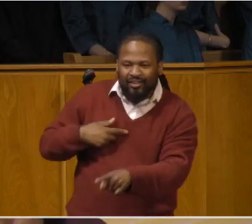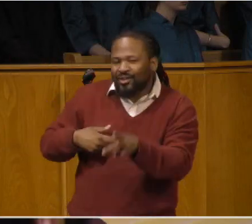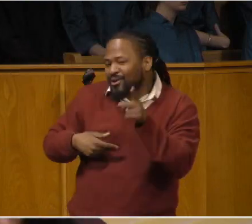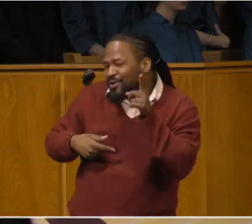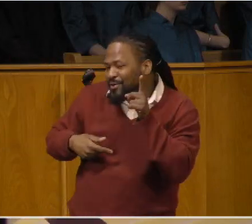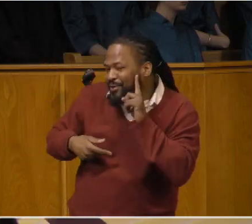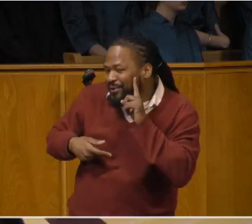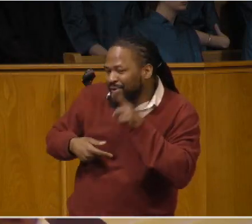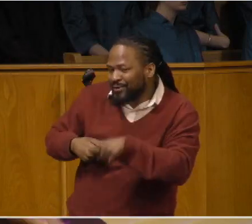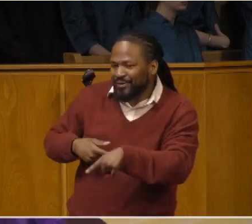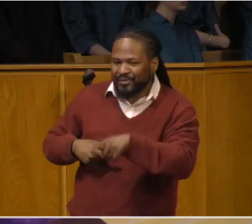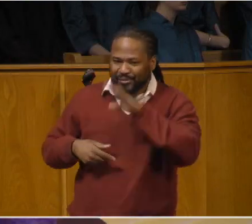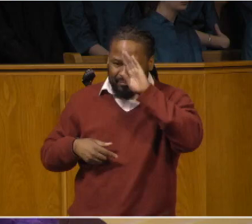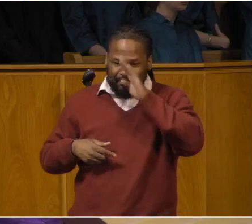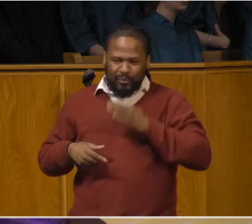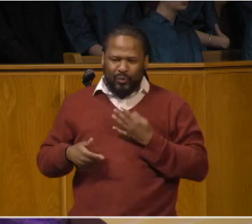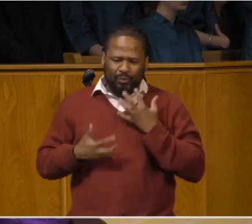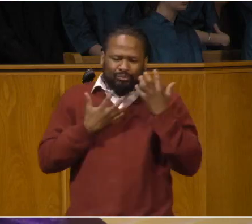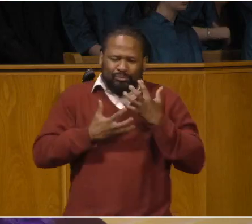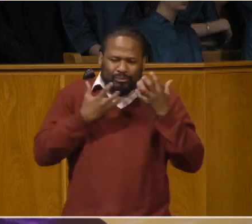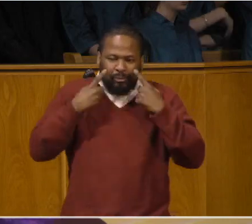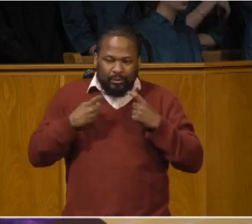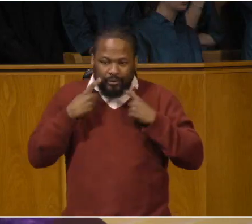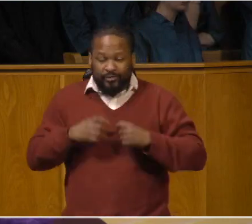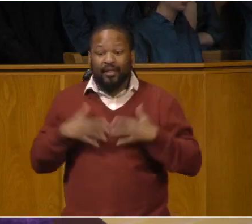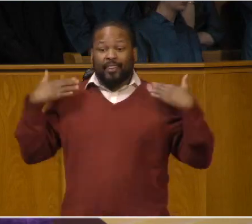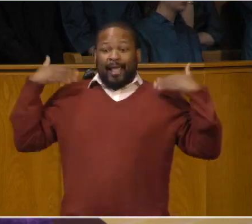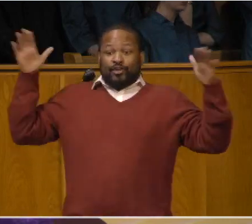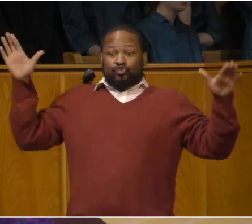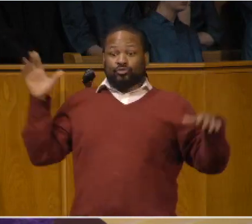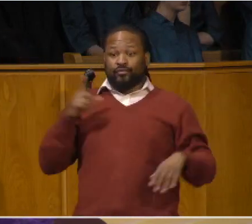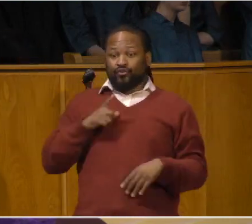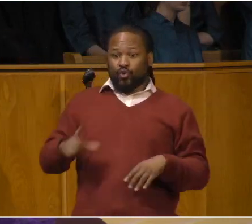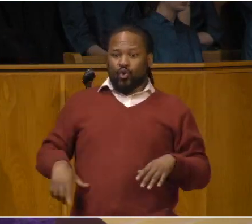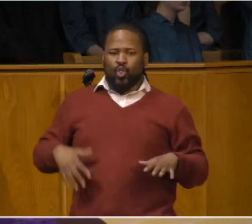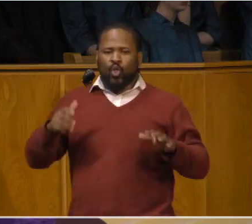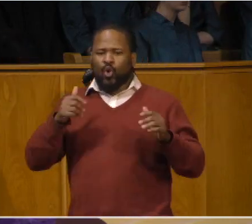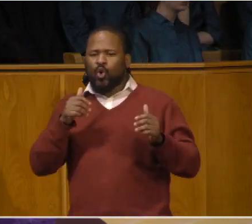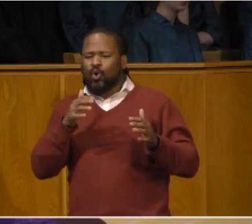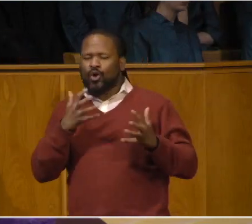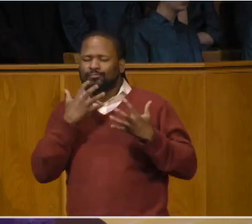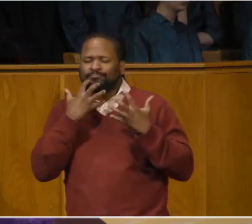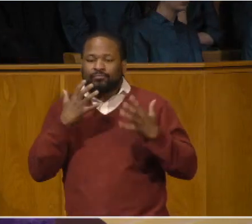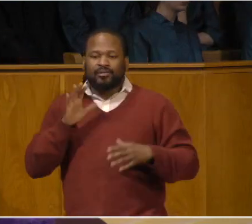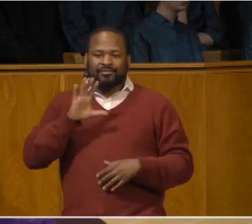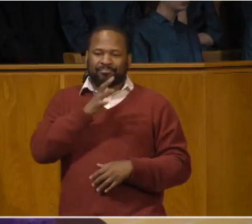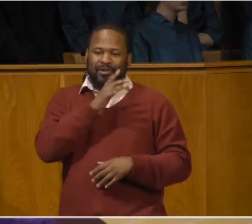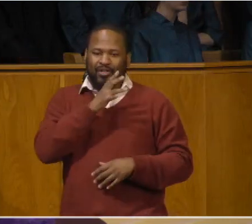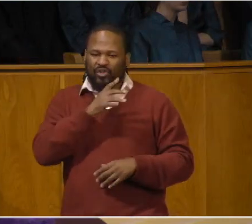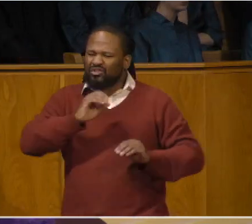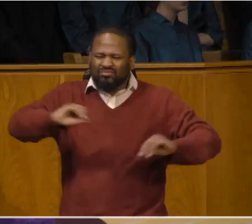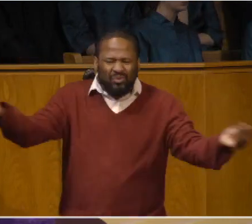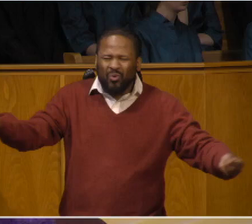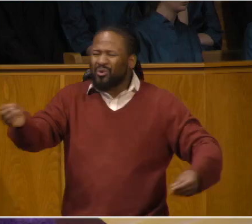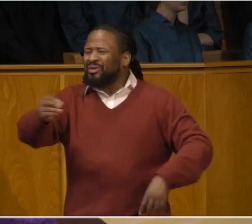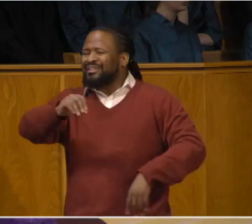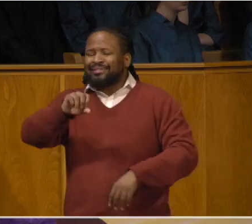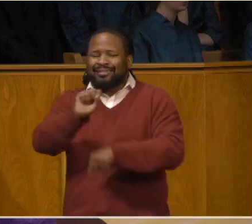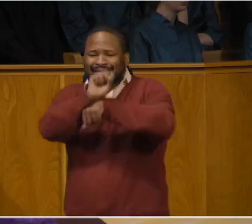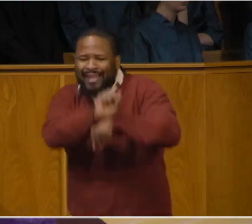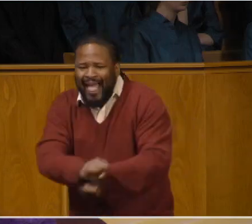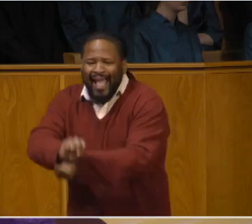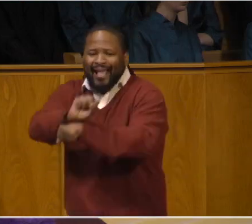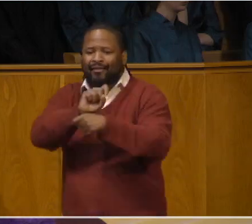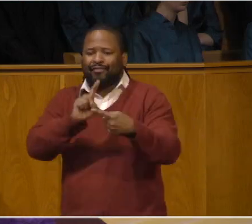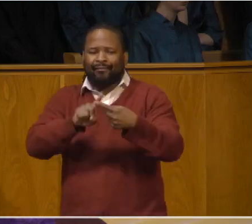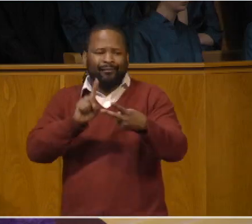Then the angel of the Lord calls his mother's name. No longer slave, bondwoman, throwaway. He